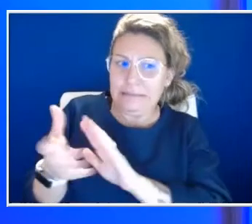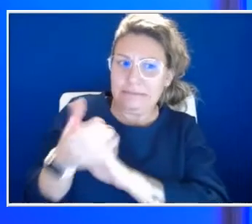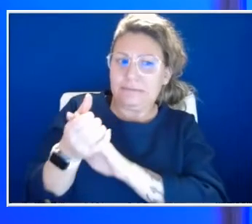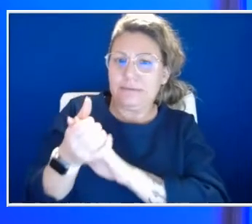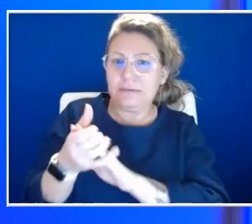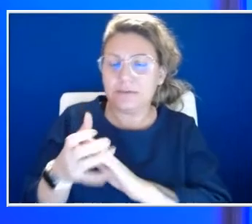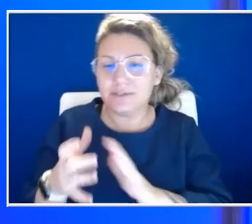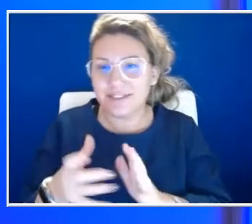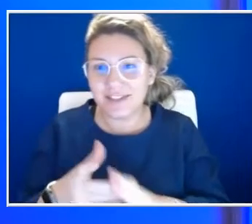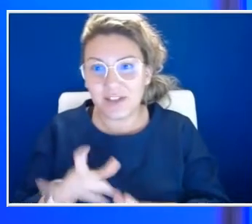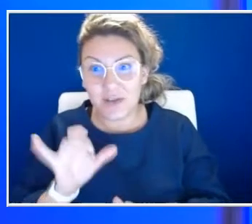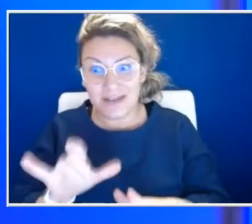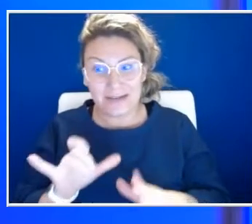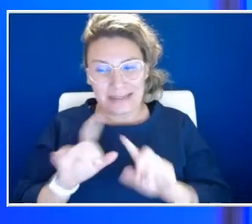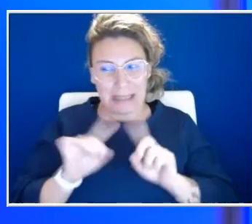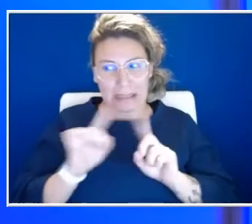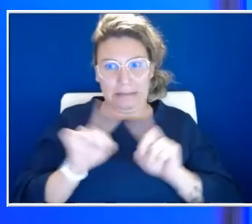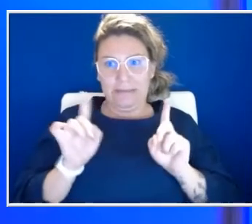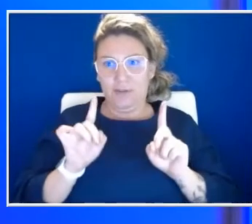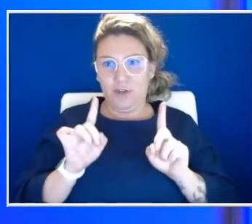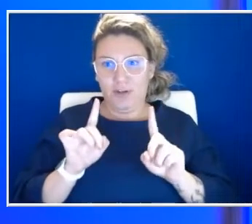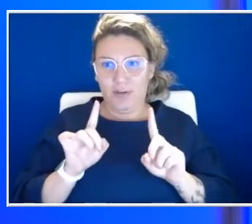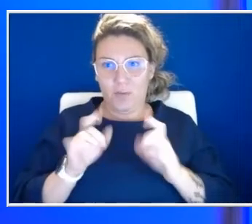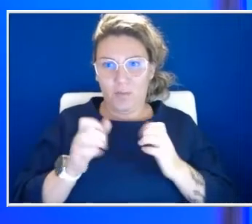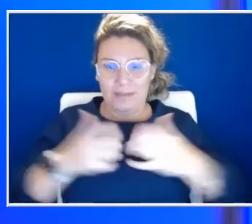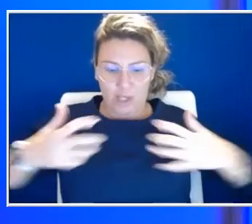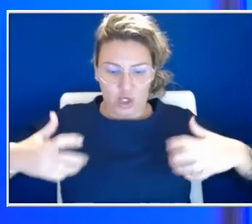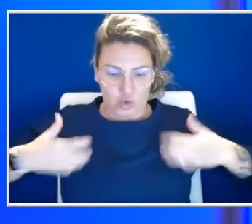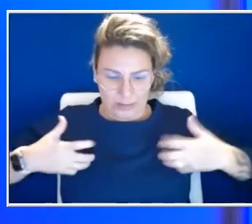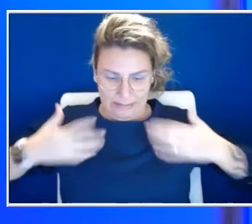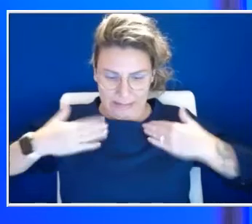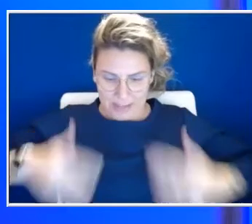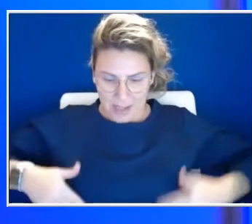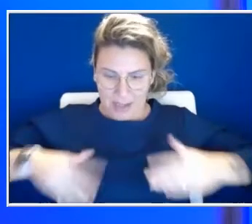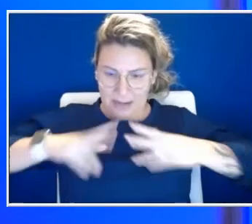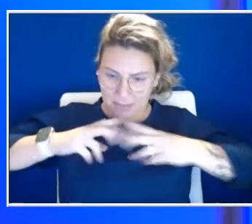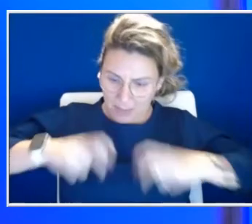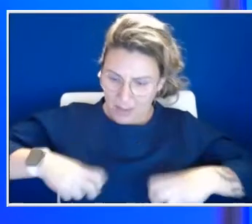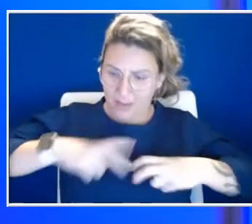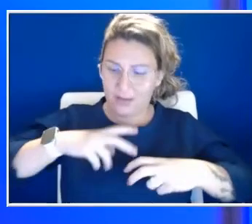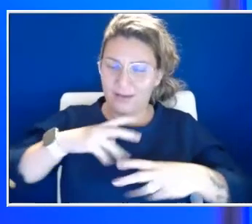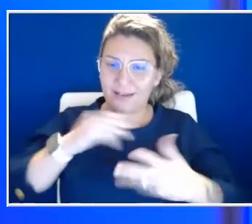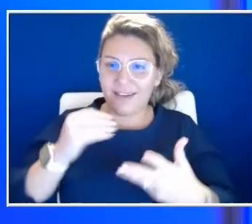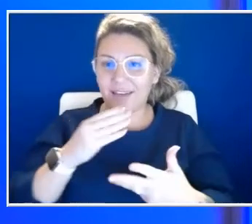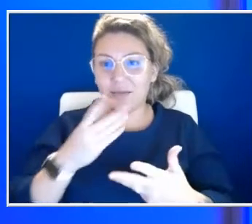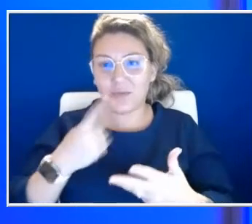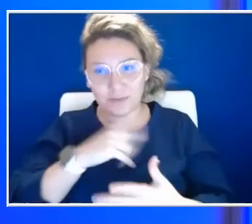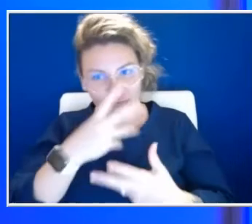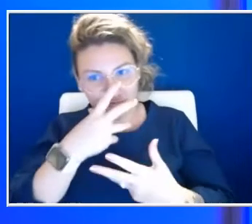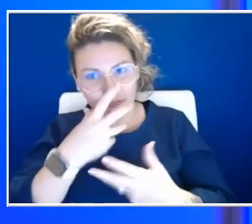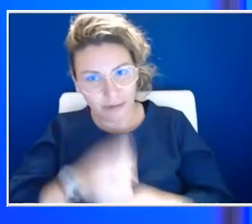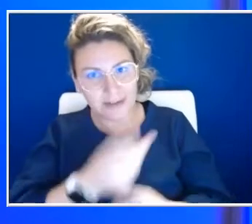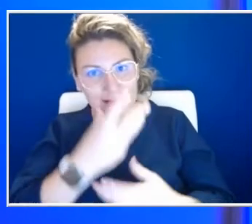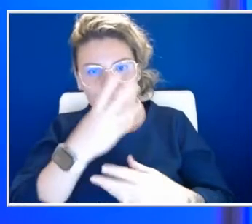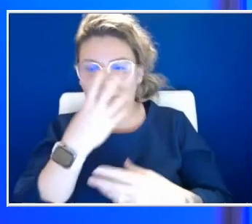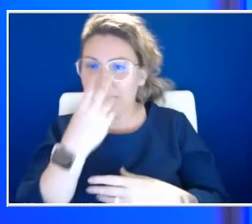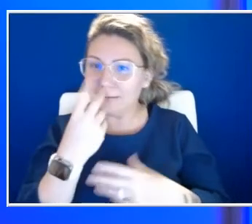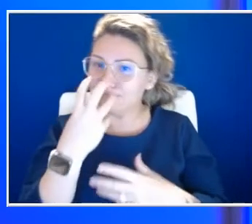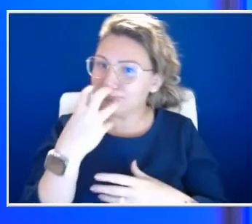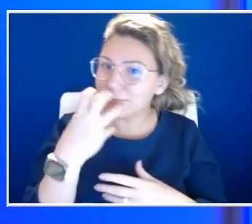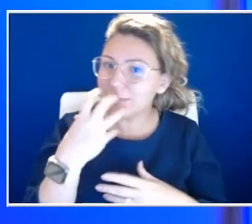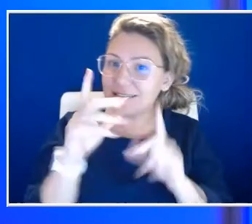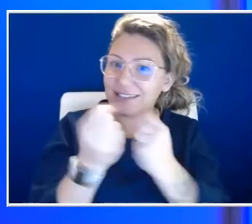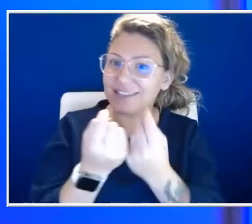little bit out of our league, dealing with gorilla anatomy and physiology. Yeah. We trusted our anesthesia team and really just paid attention to what they told us